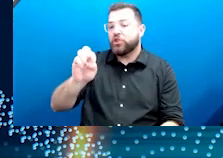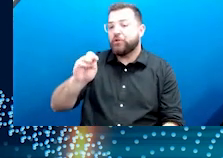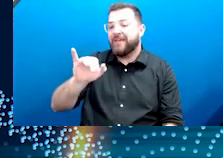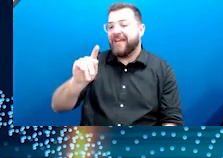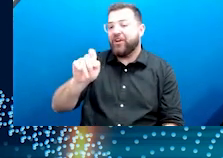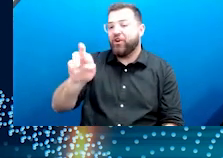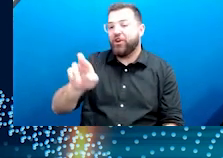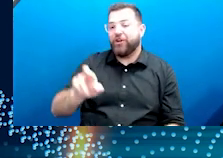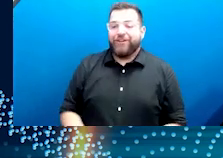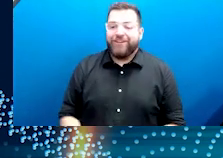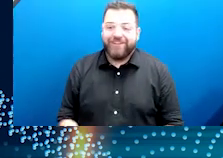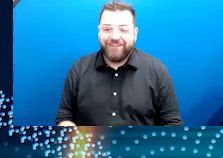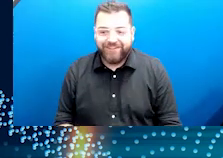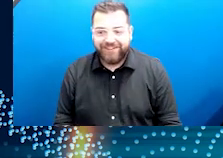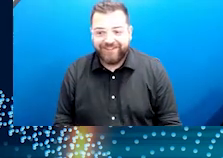Okay.